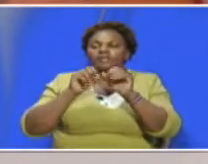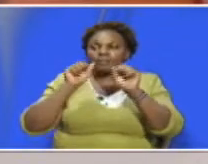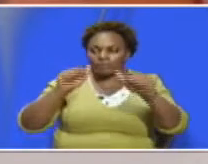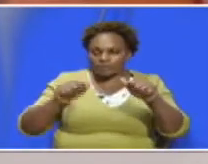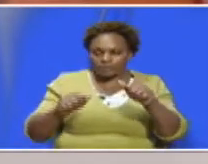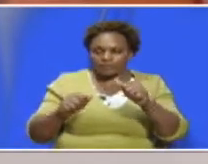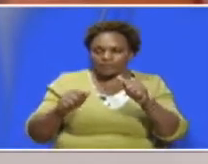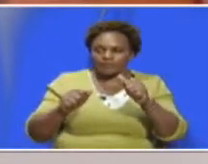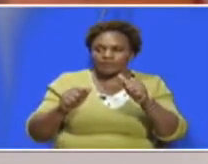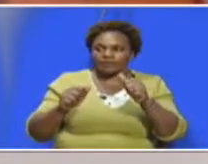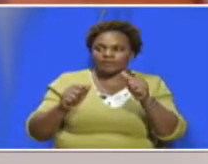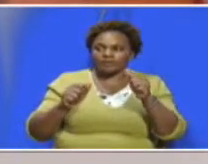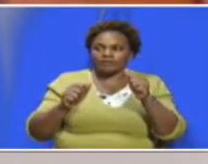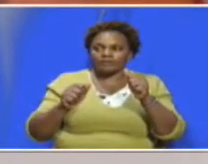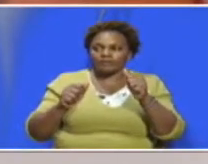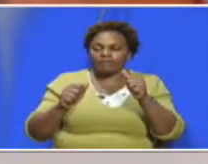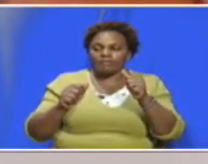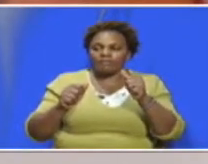possibility of